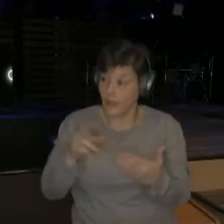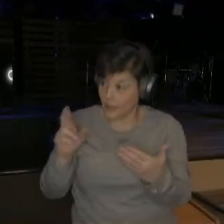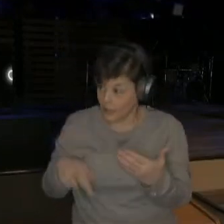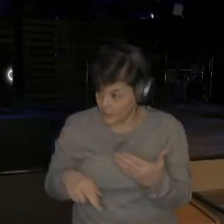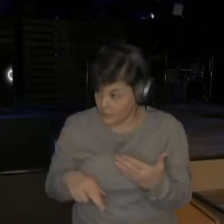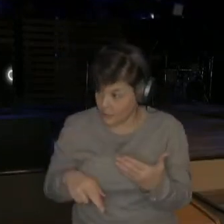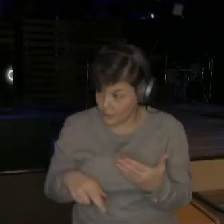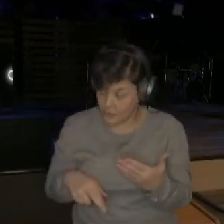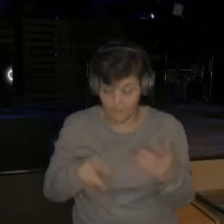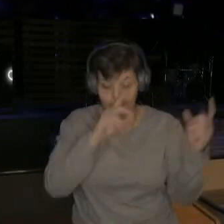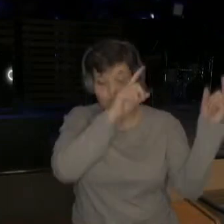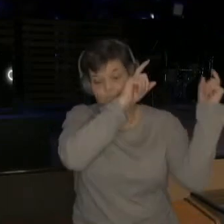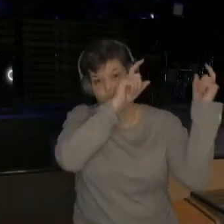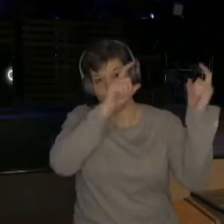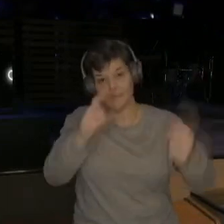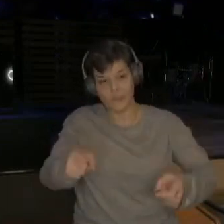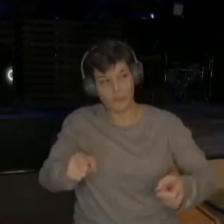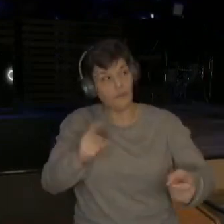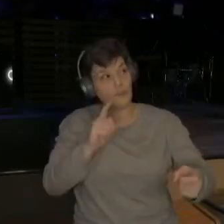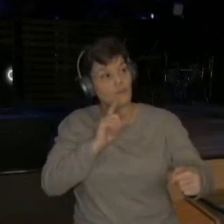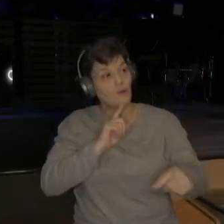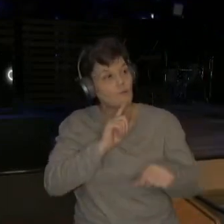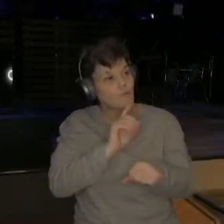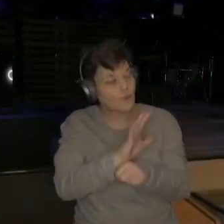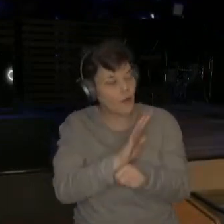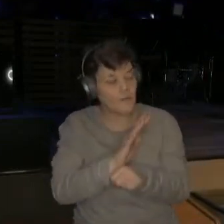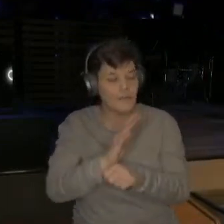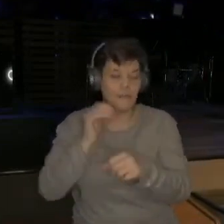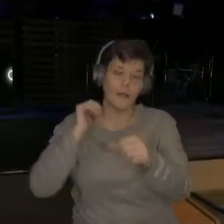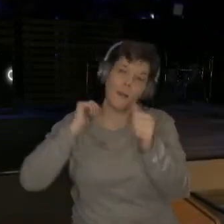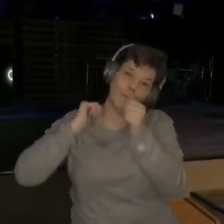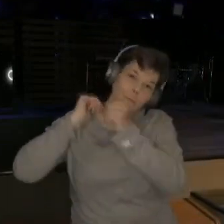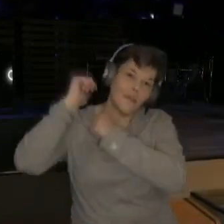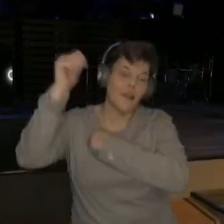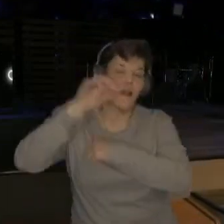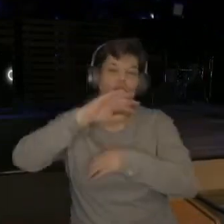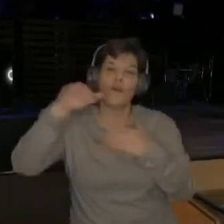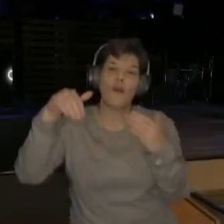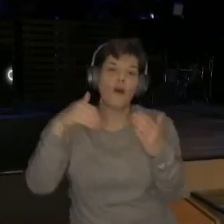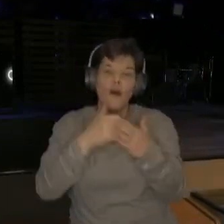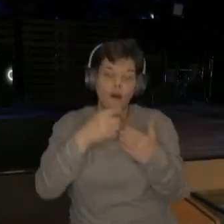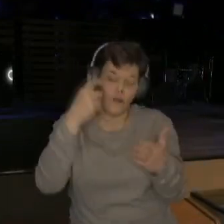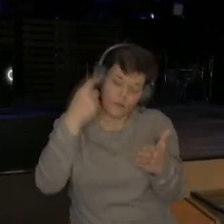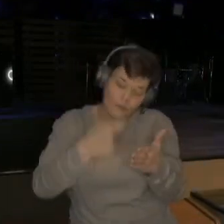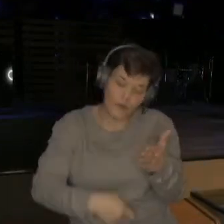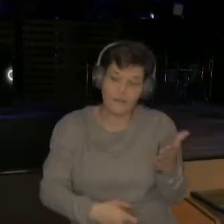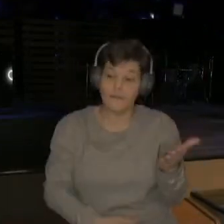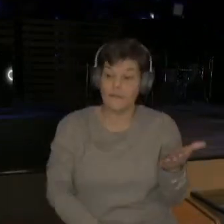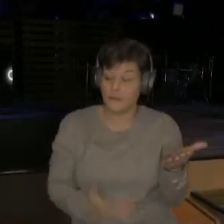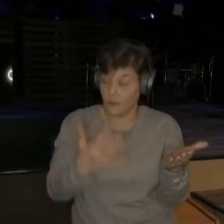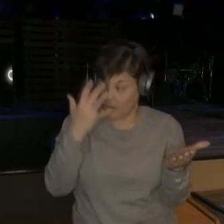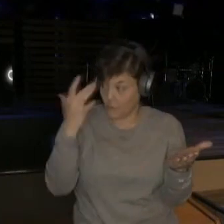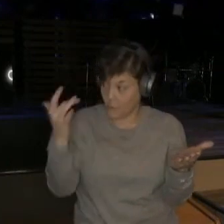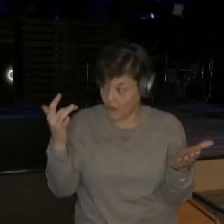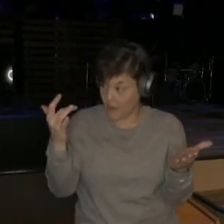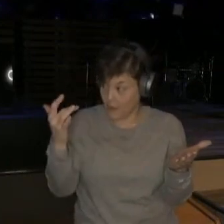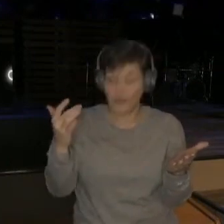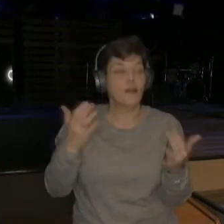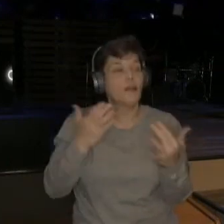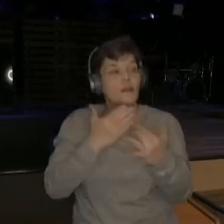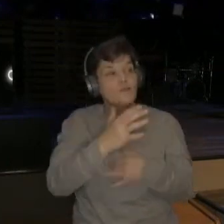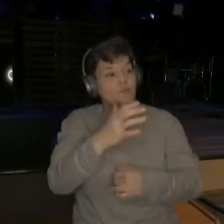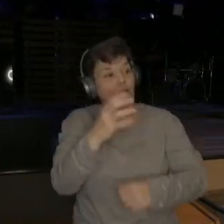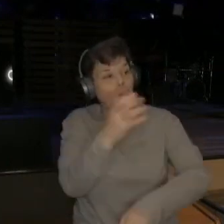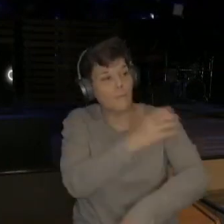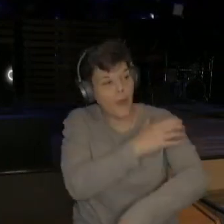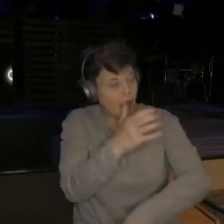magnificent promises that are beyond all price, so that through the power of these tremendous